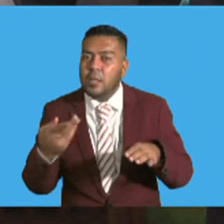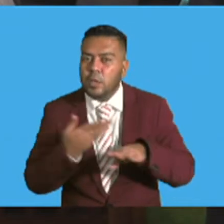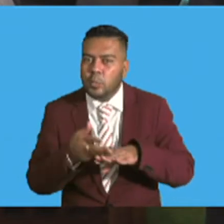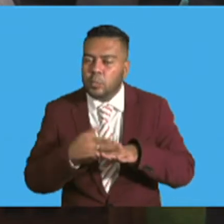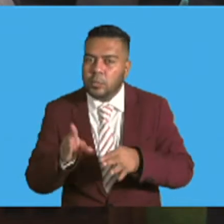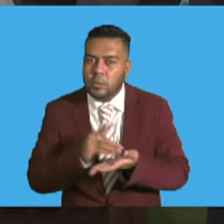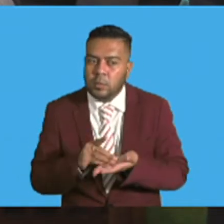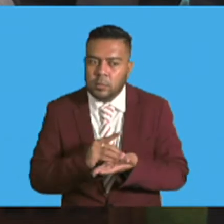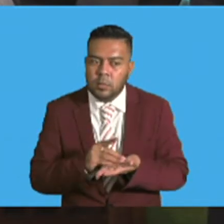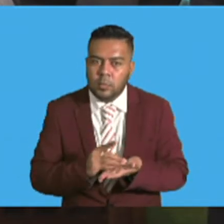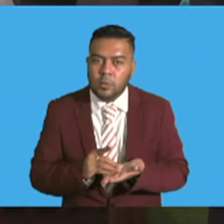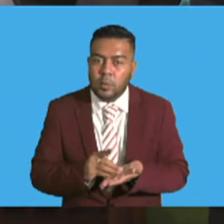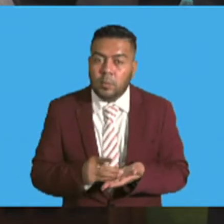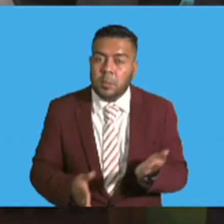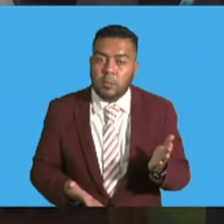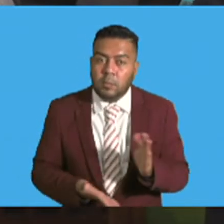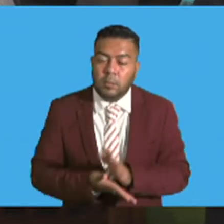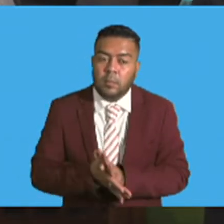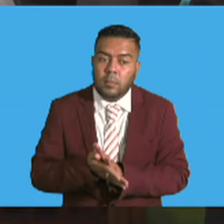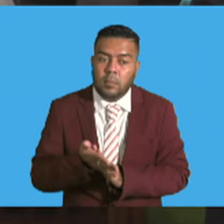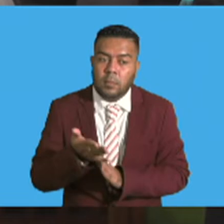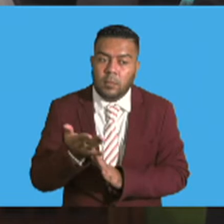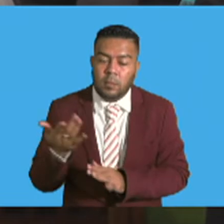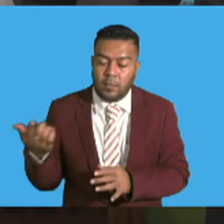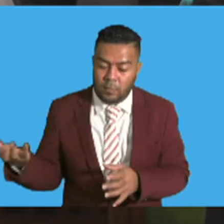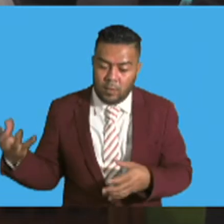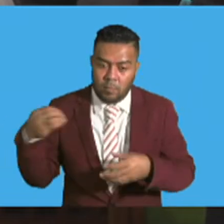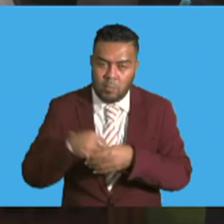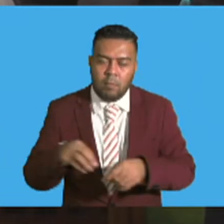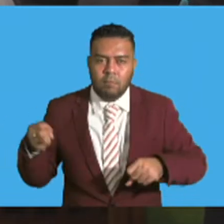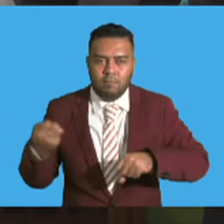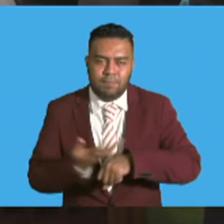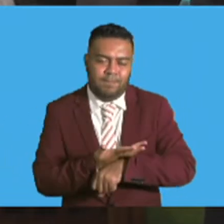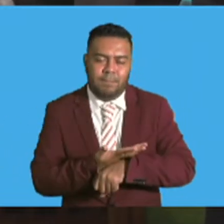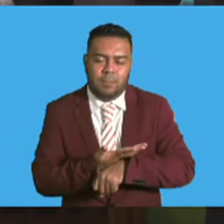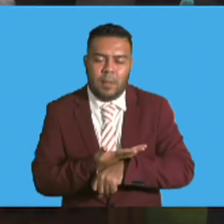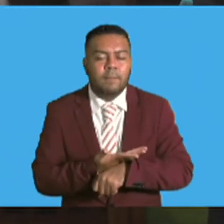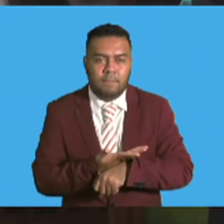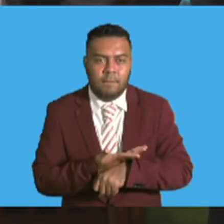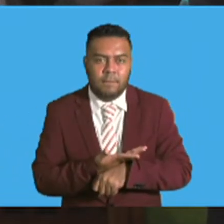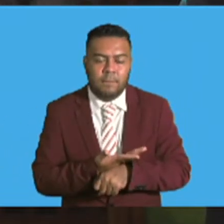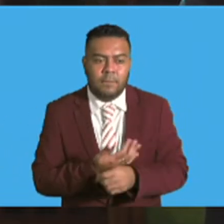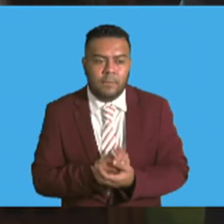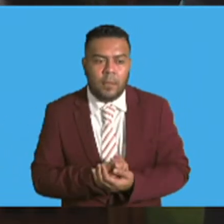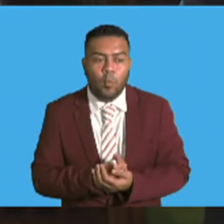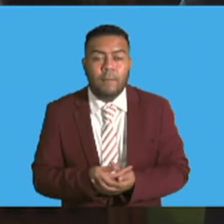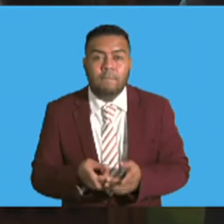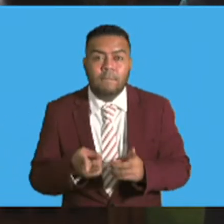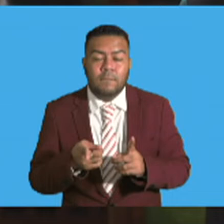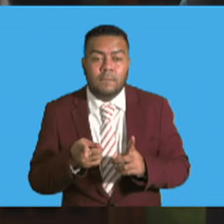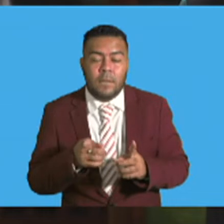breed, high-yielding breed, when they would come here and get infected with TB and brucellosis. So we have adopted